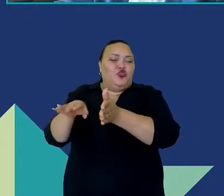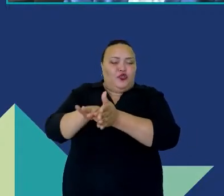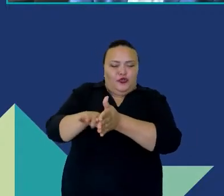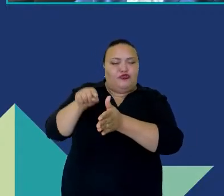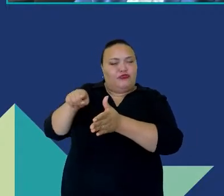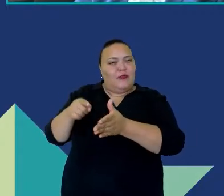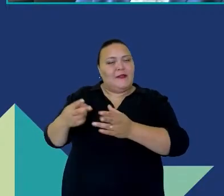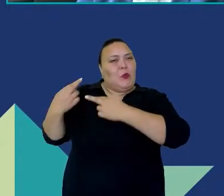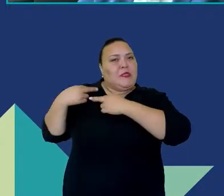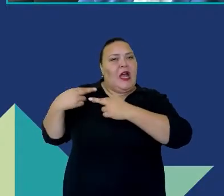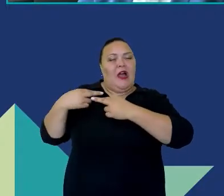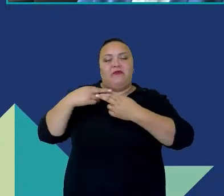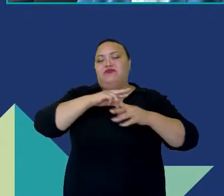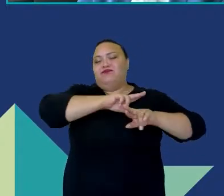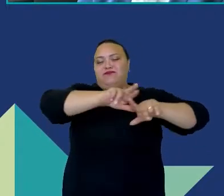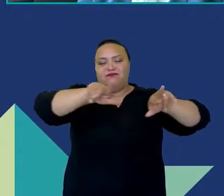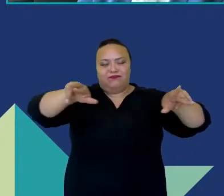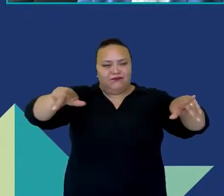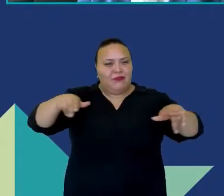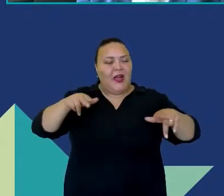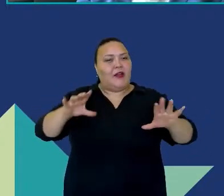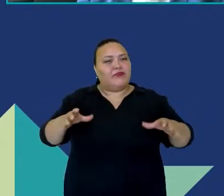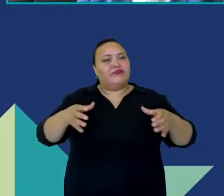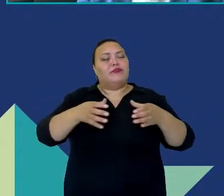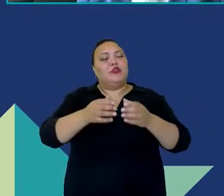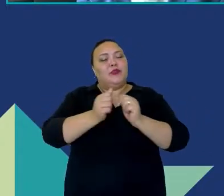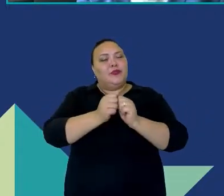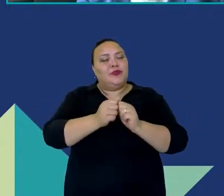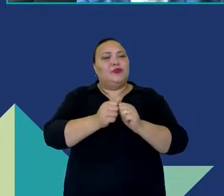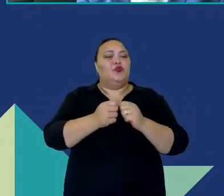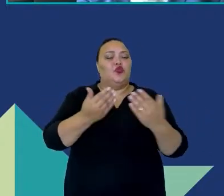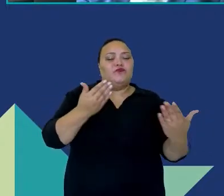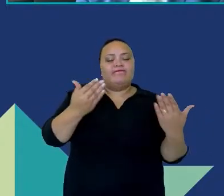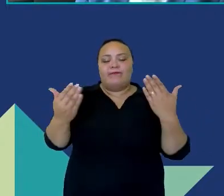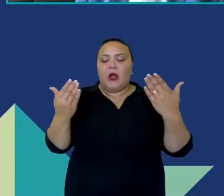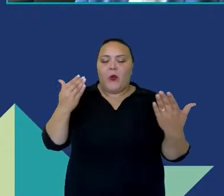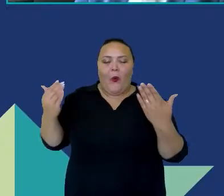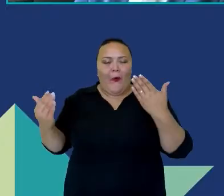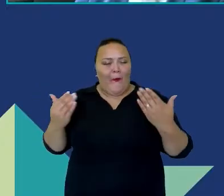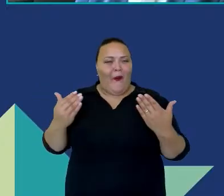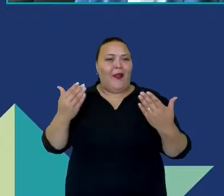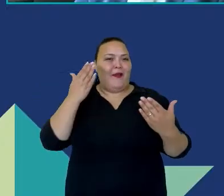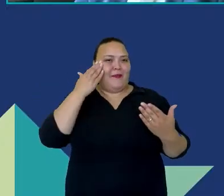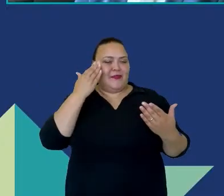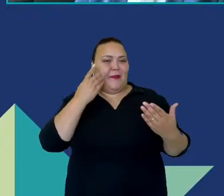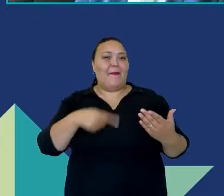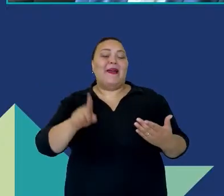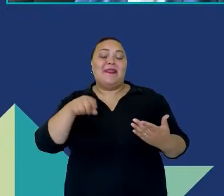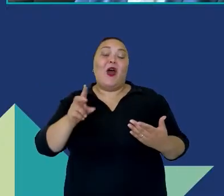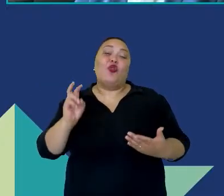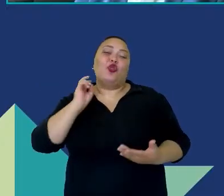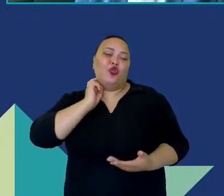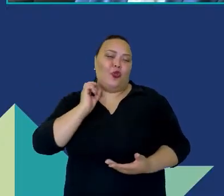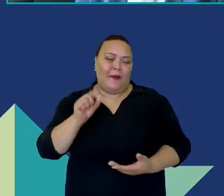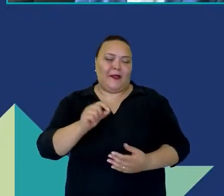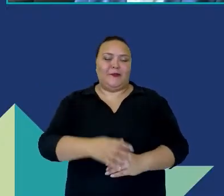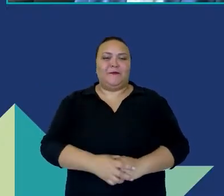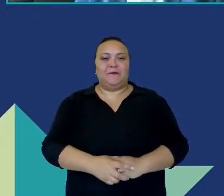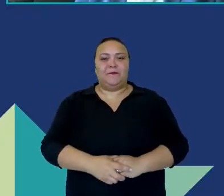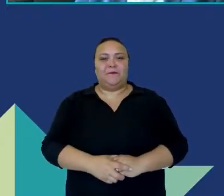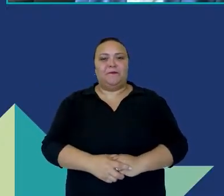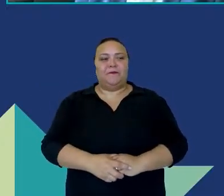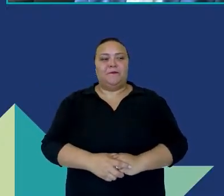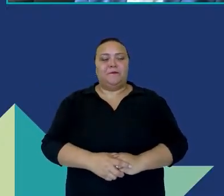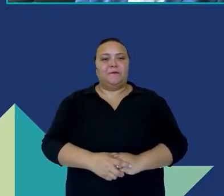bathymetric surveys are done automated, remotely and automated. So very easy to include this in the